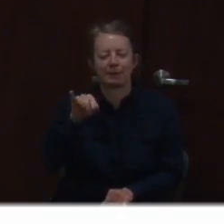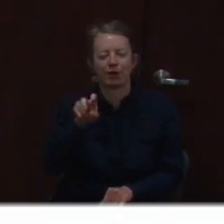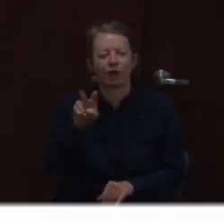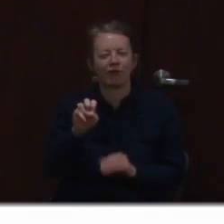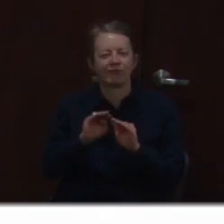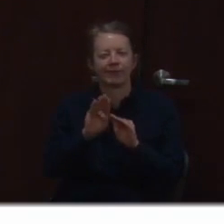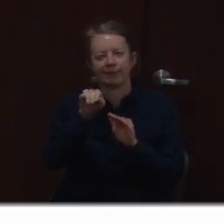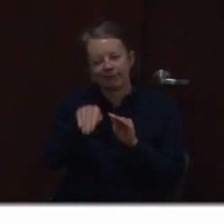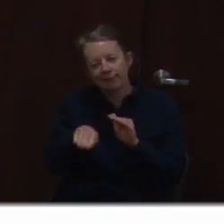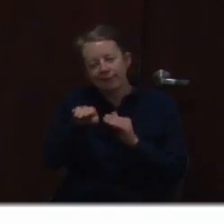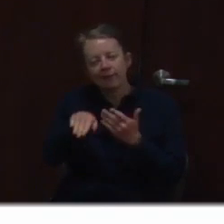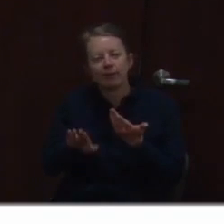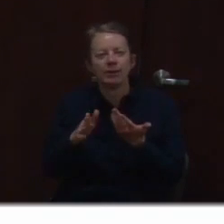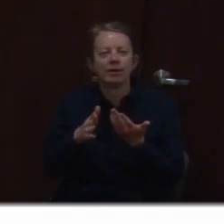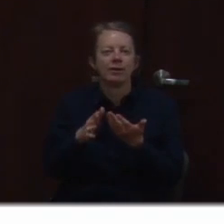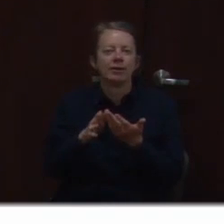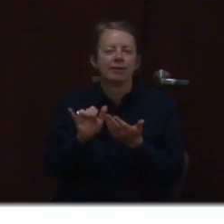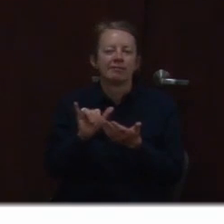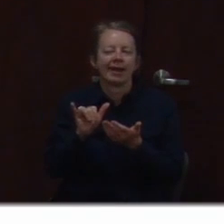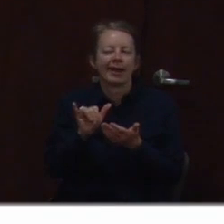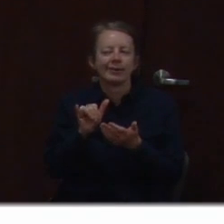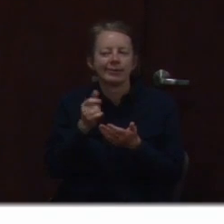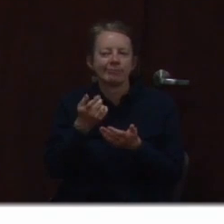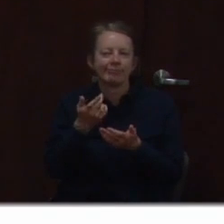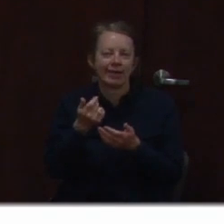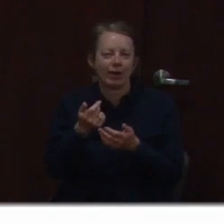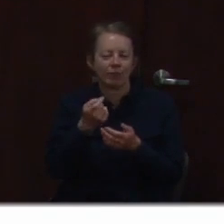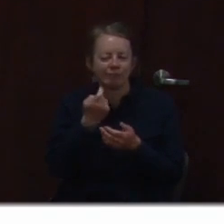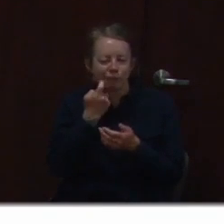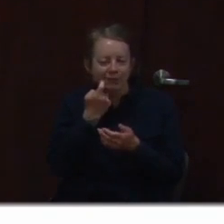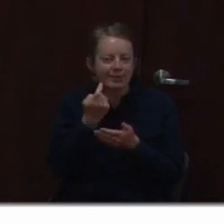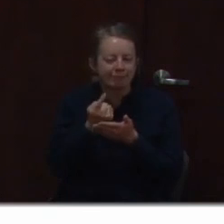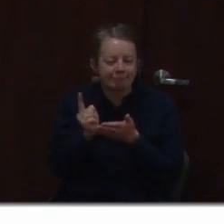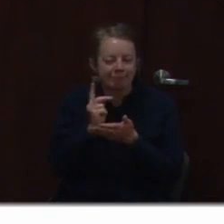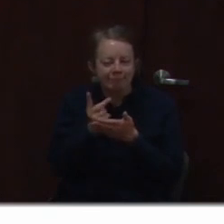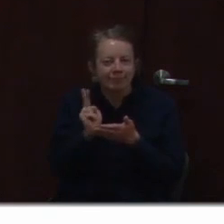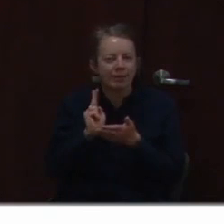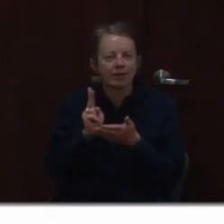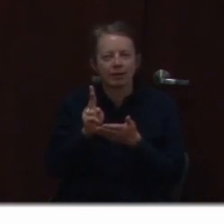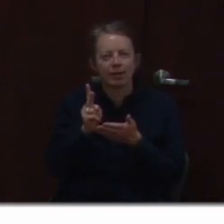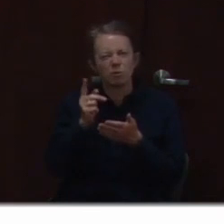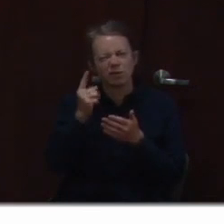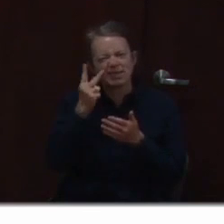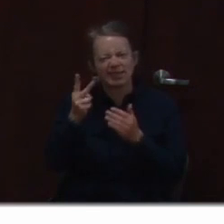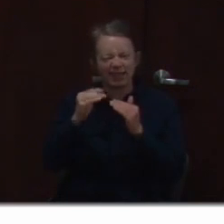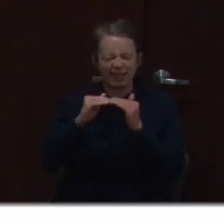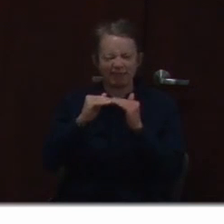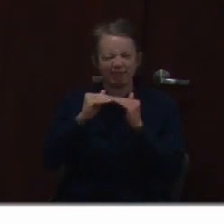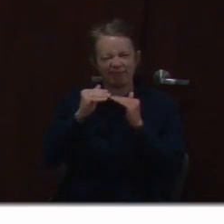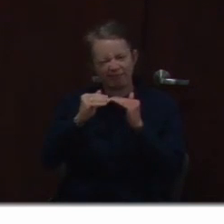there appears to be a very subtle dip, but much more of a flat line.